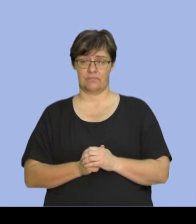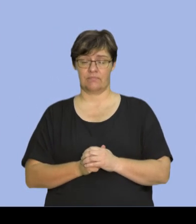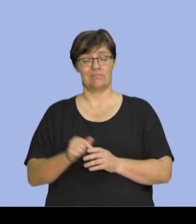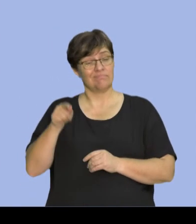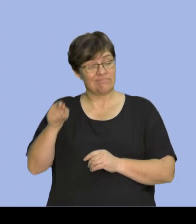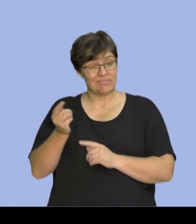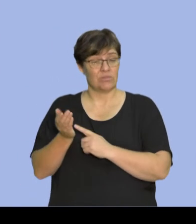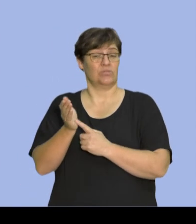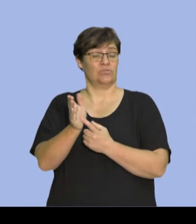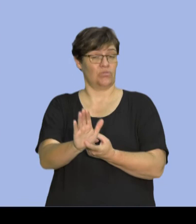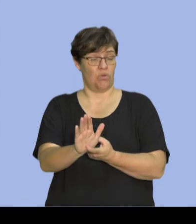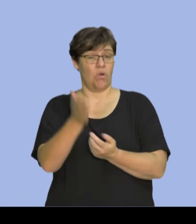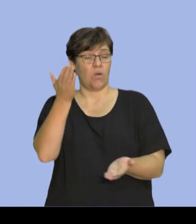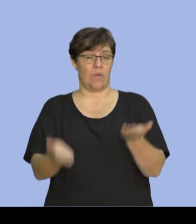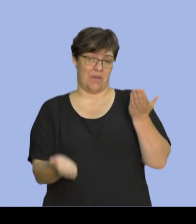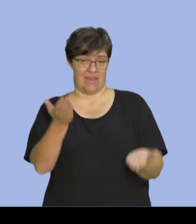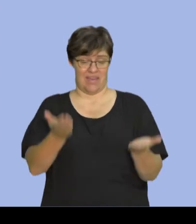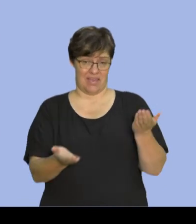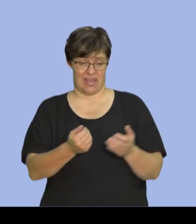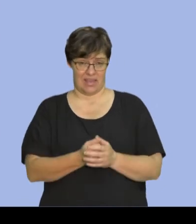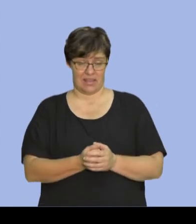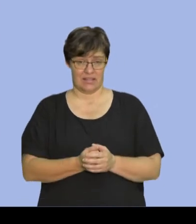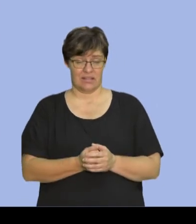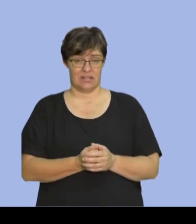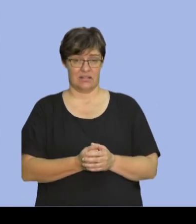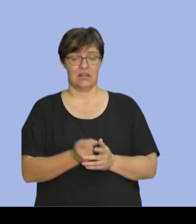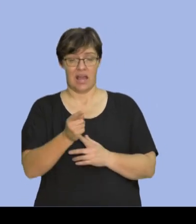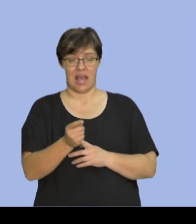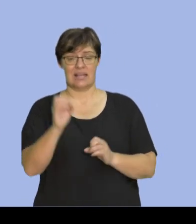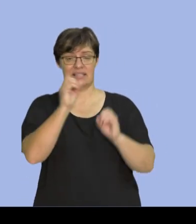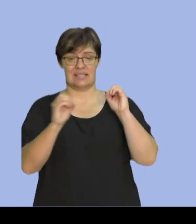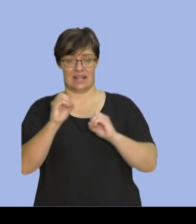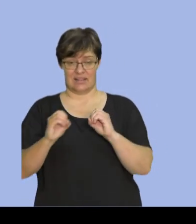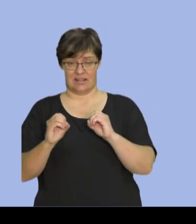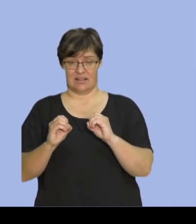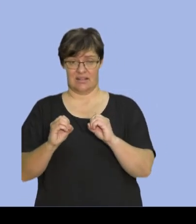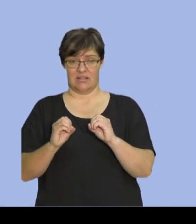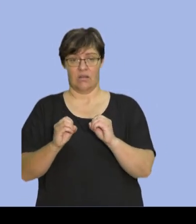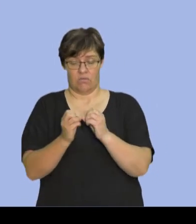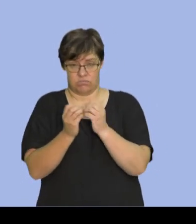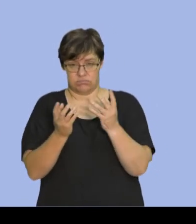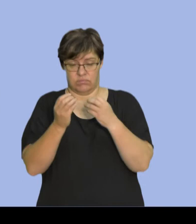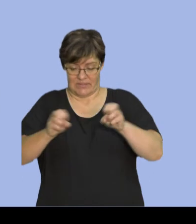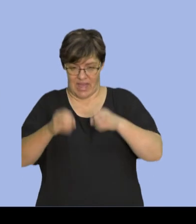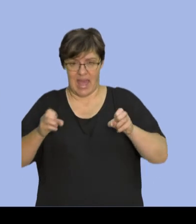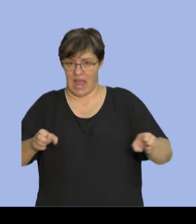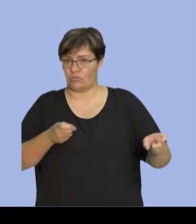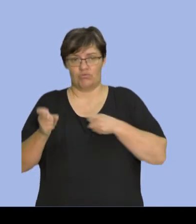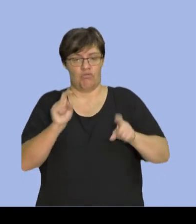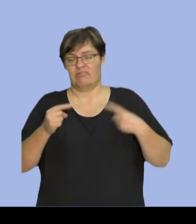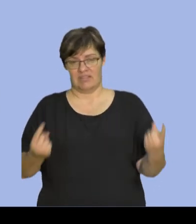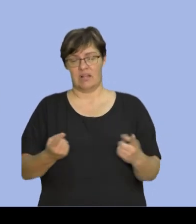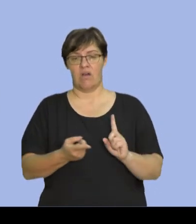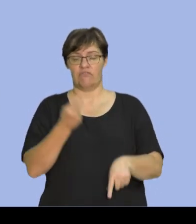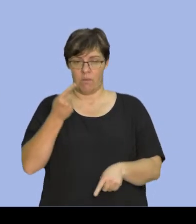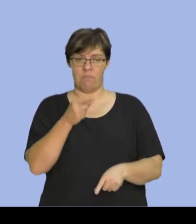This image shows you a comparison between what happens as the cells become, grow and divide uncontrollably from